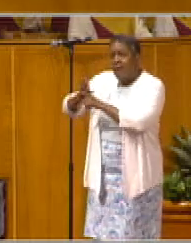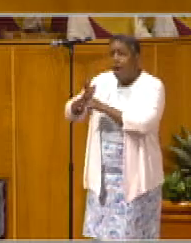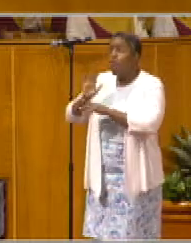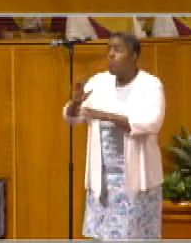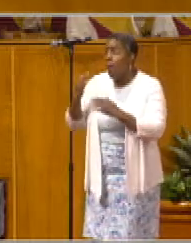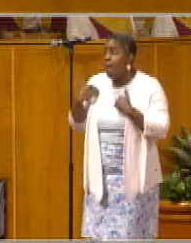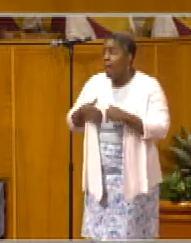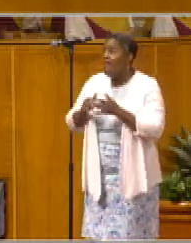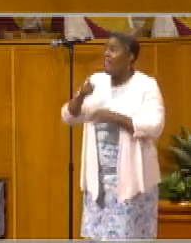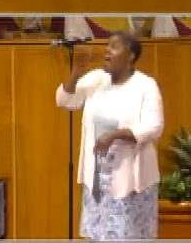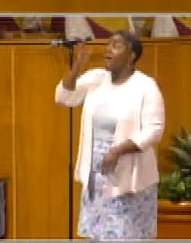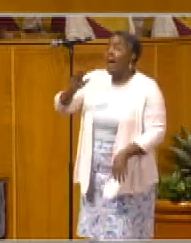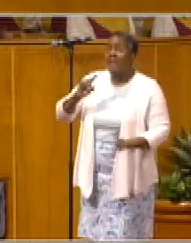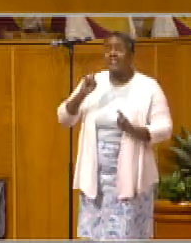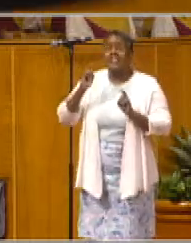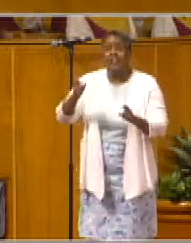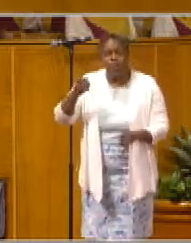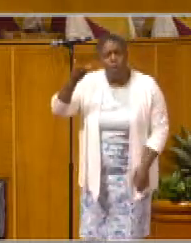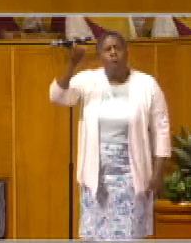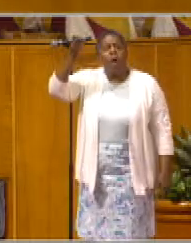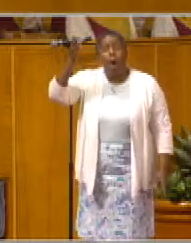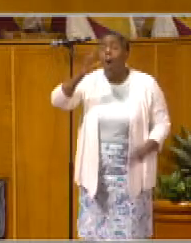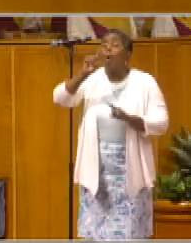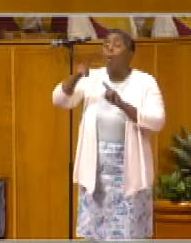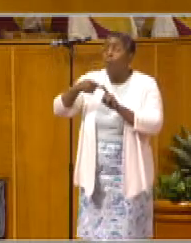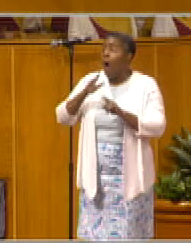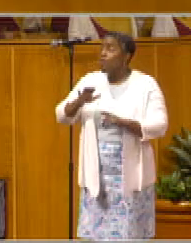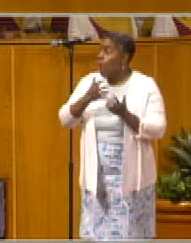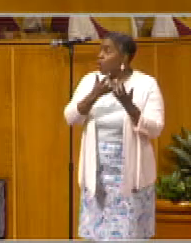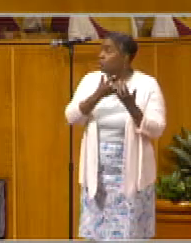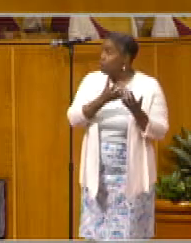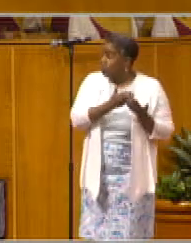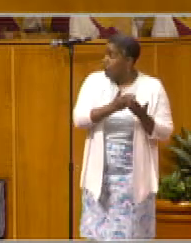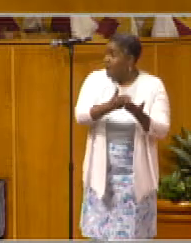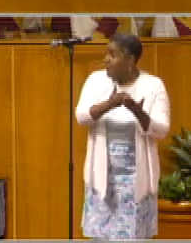body God has given you while the ship is falling apart.